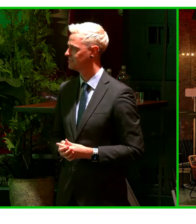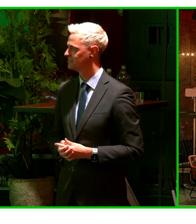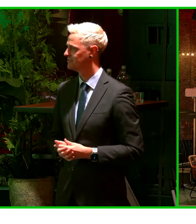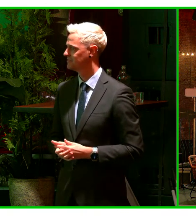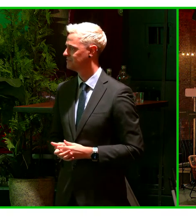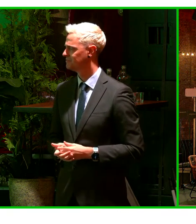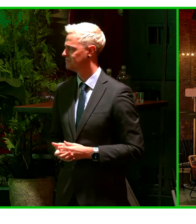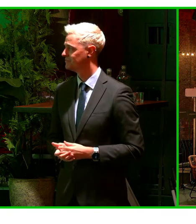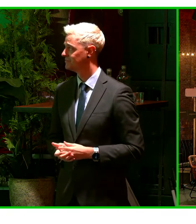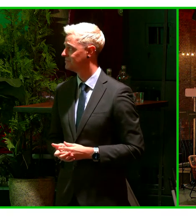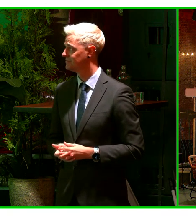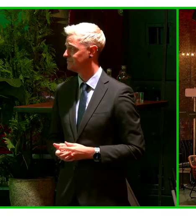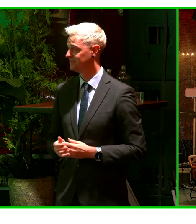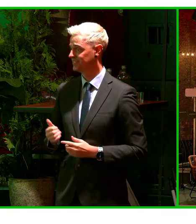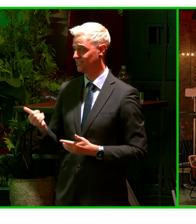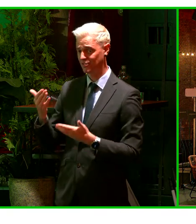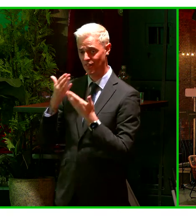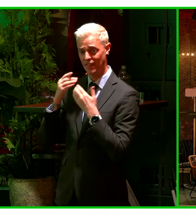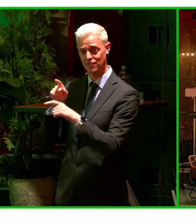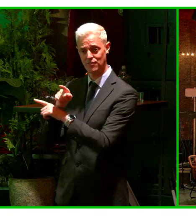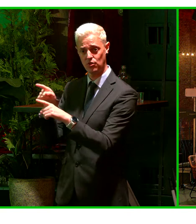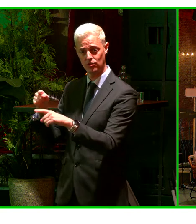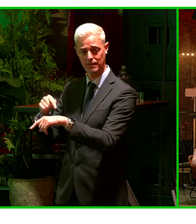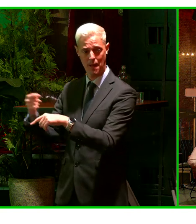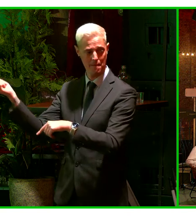well. So thanks, everyone.